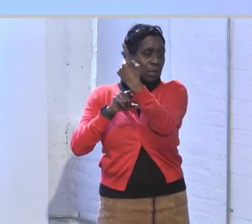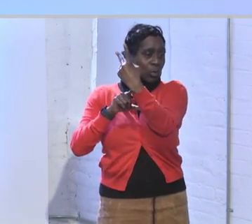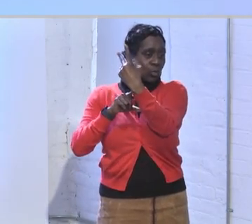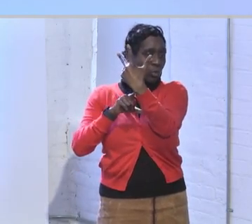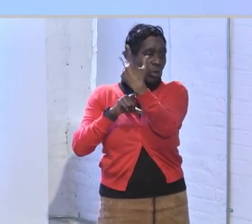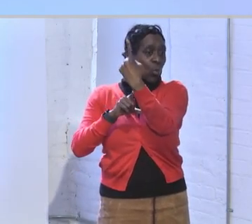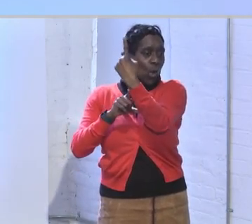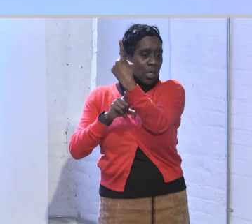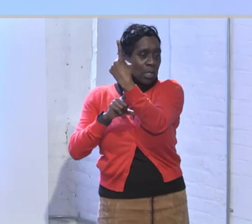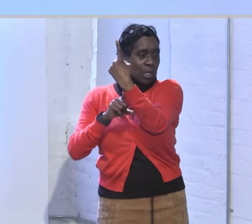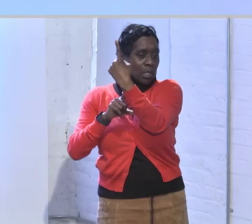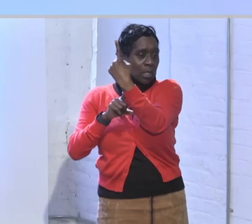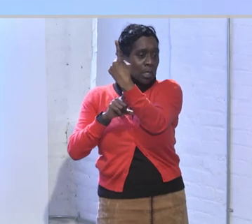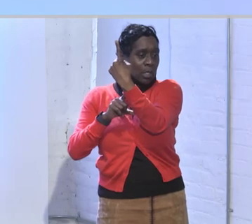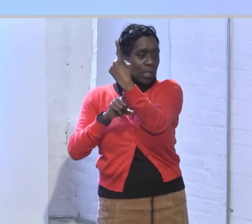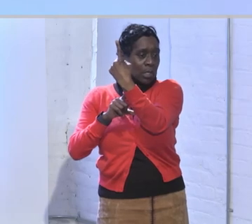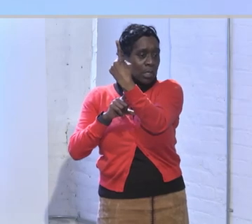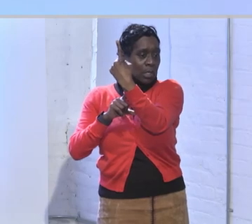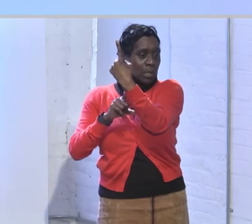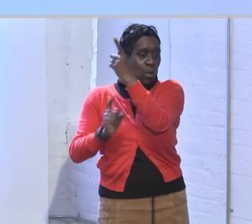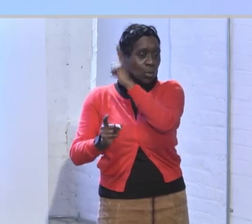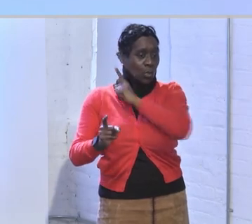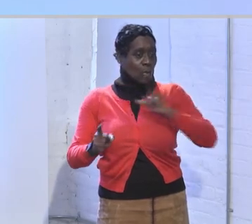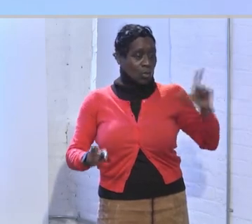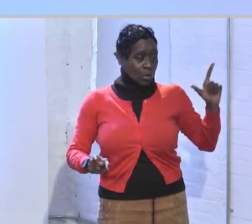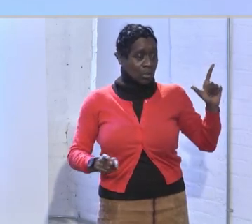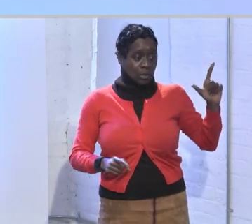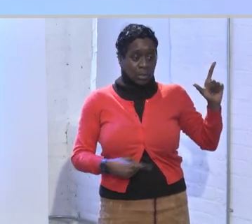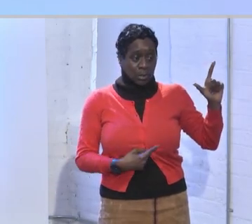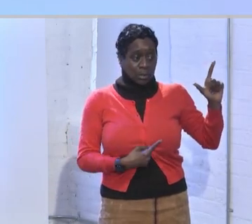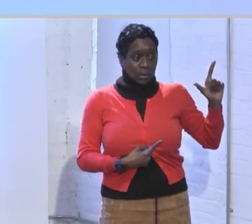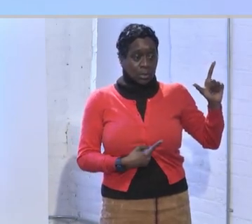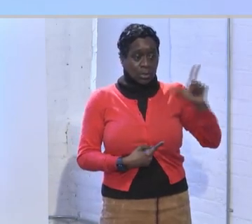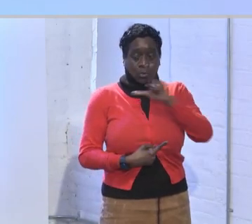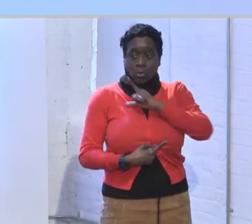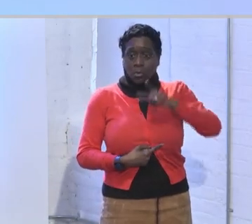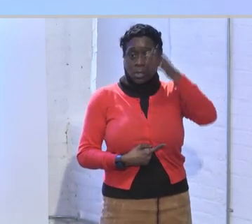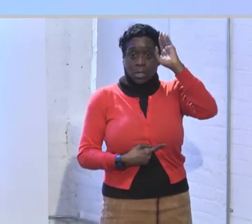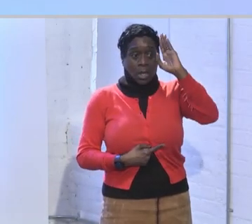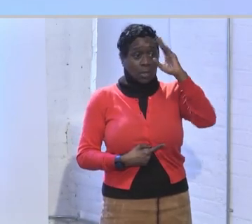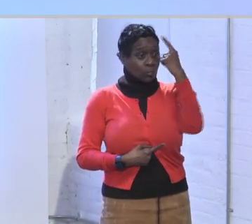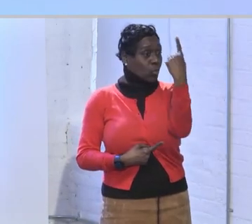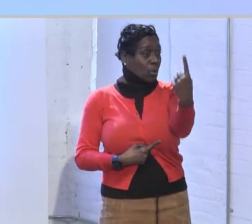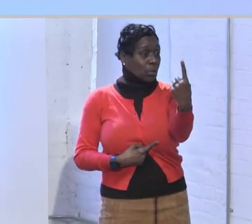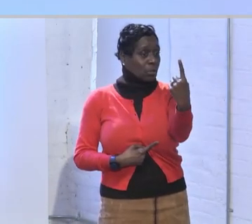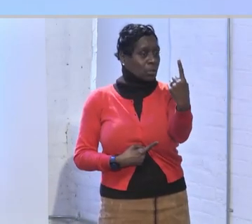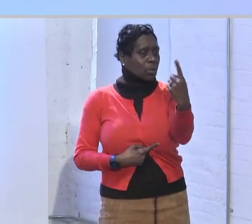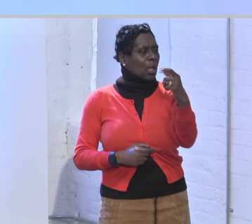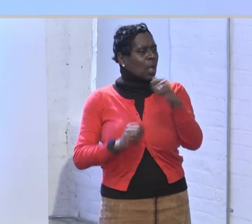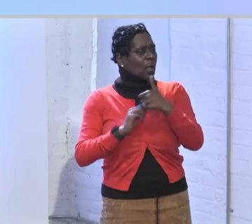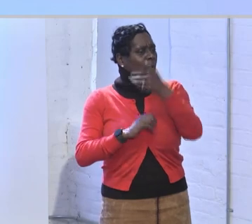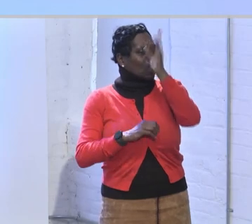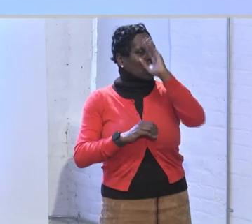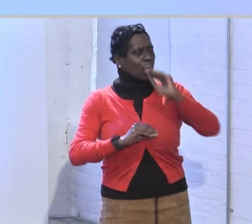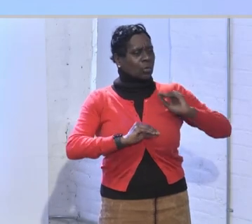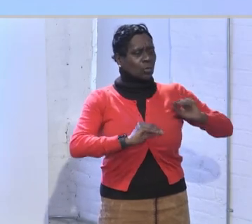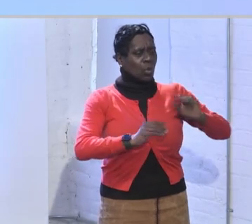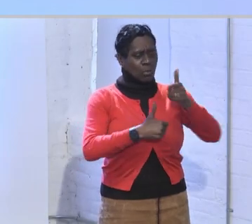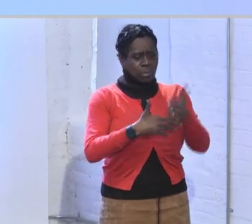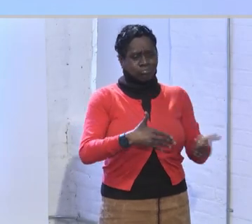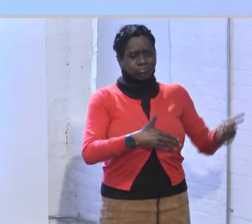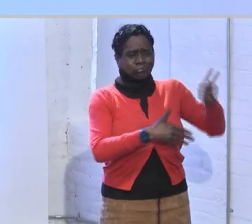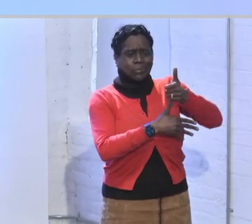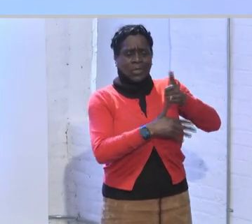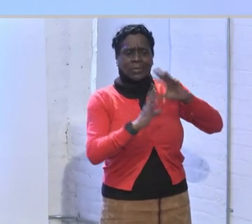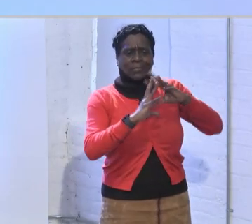our God is one Lord. And so the Lord our God's one Lord. The way that God taught the priorities of the